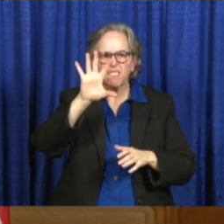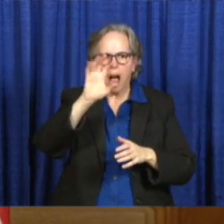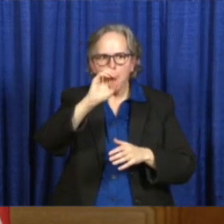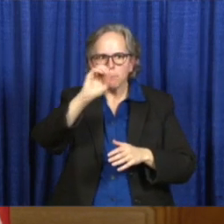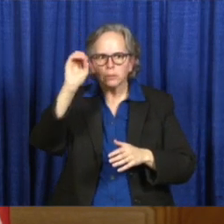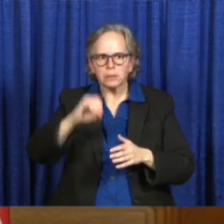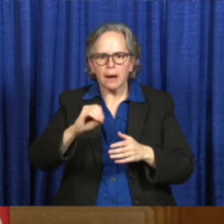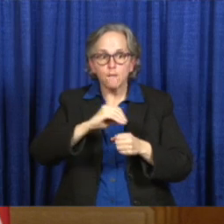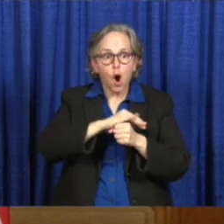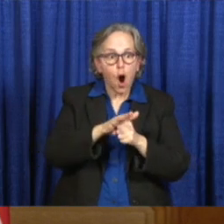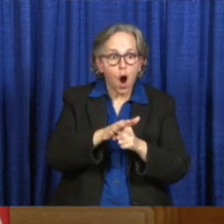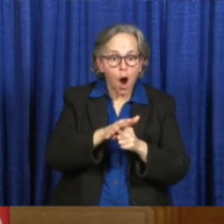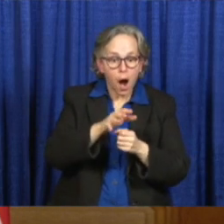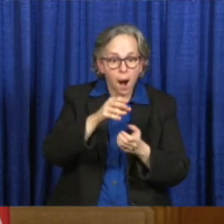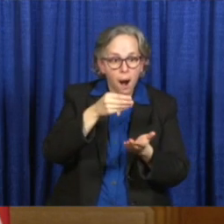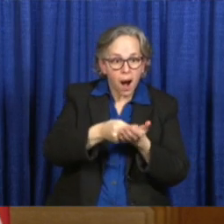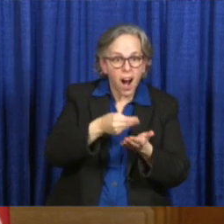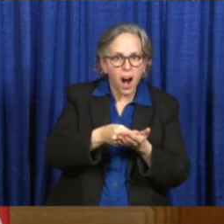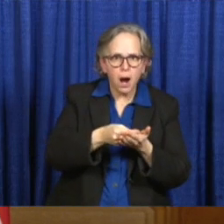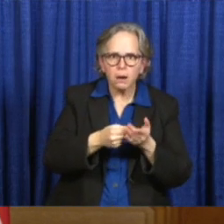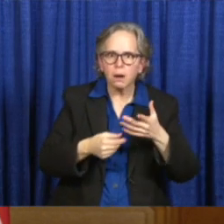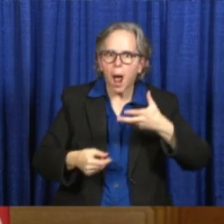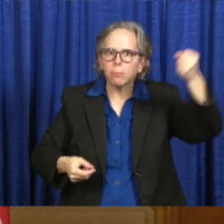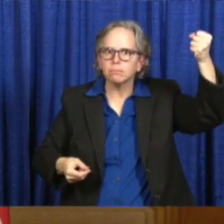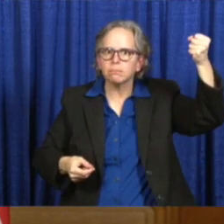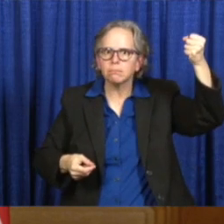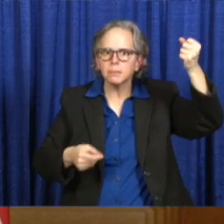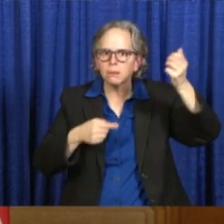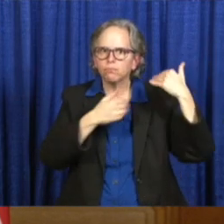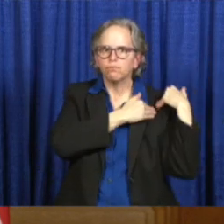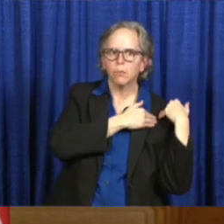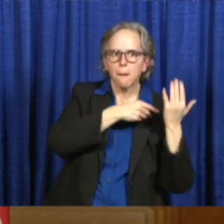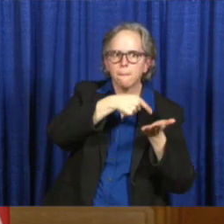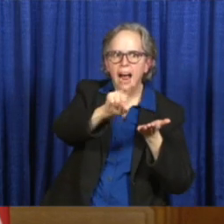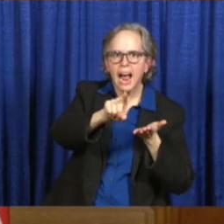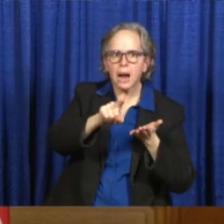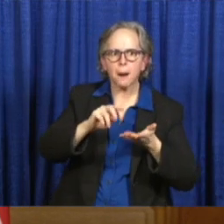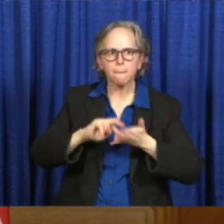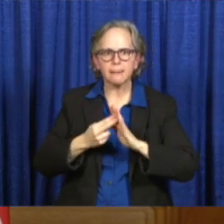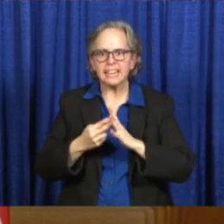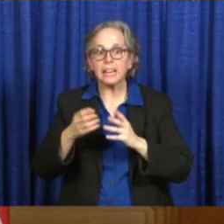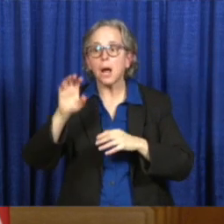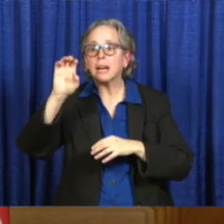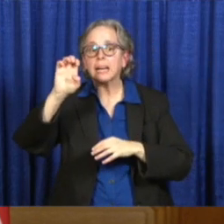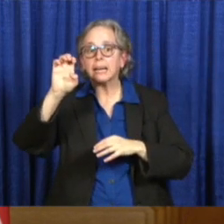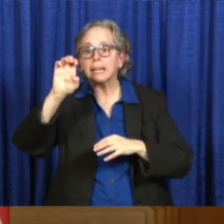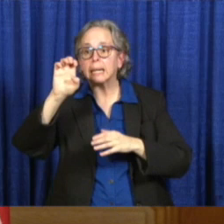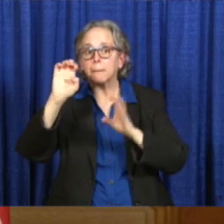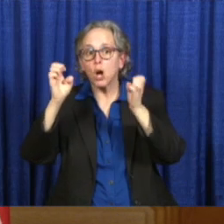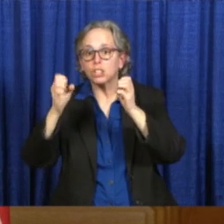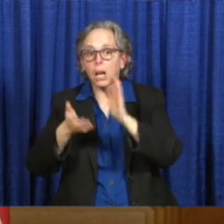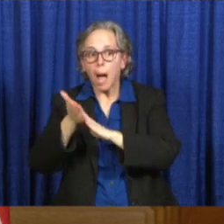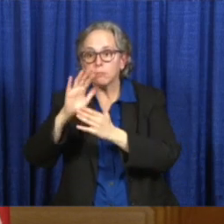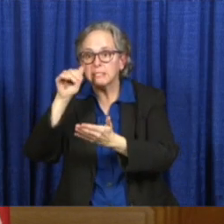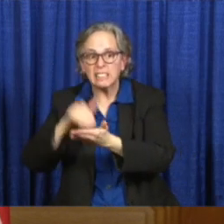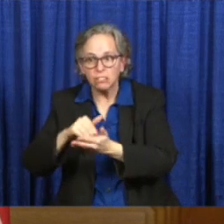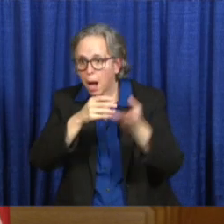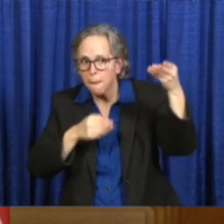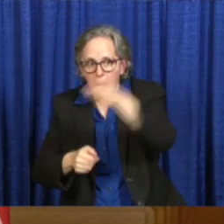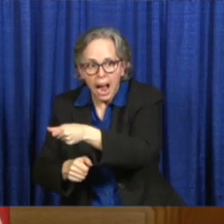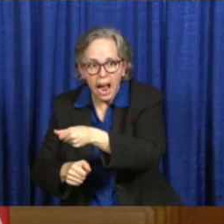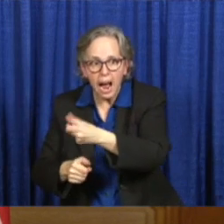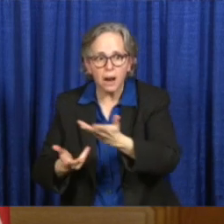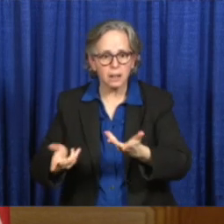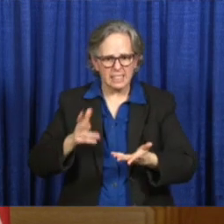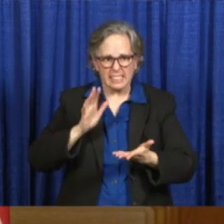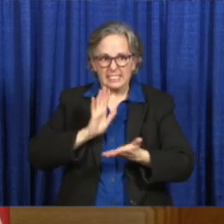the following: emergency operations center costs, state agency purchases in response to COVID, disinfection of eligible